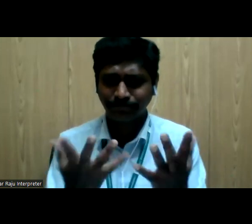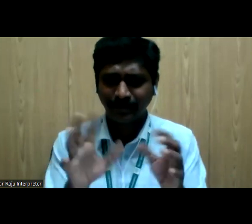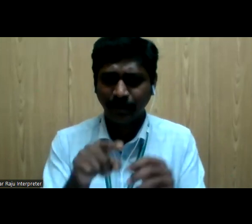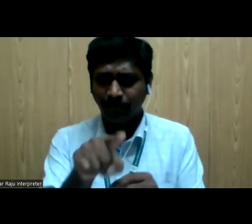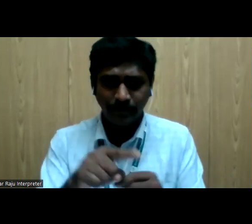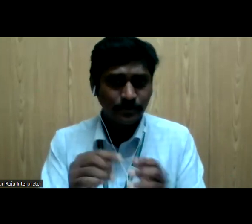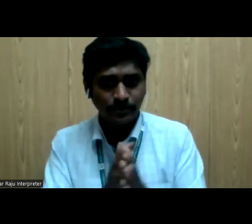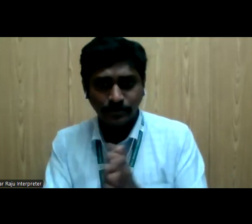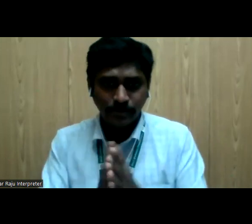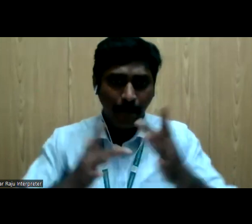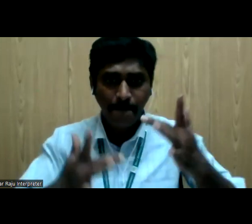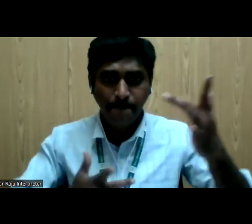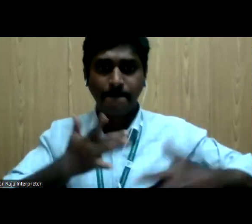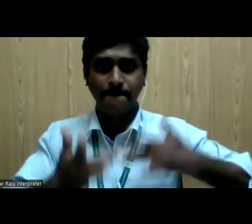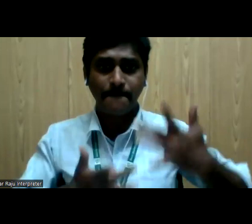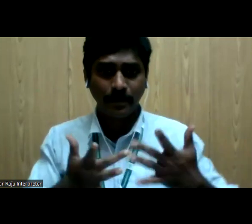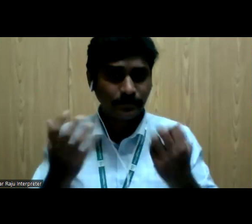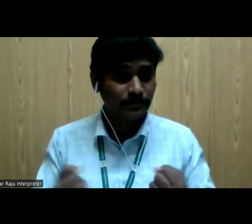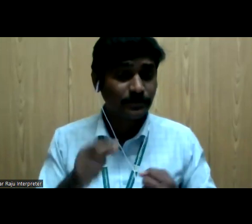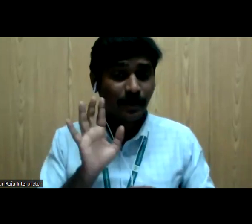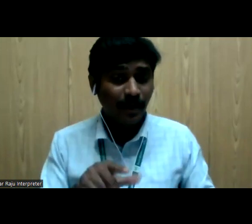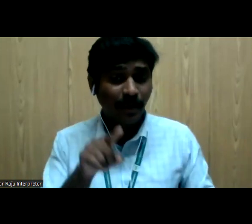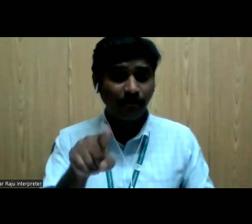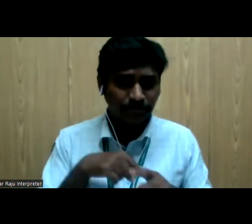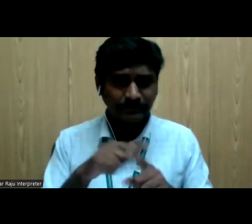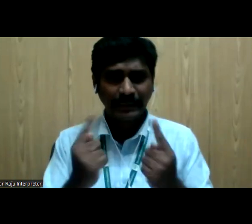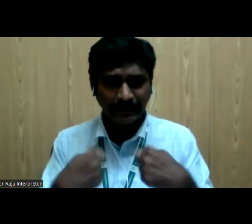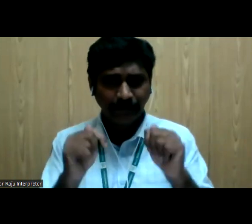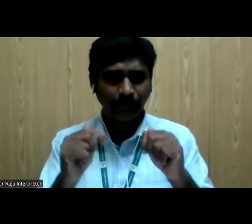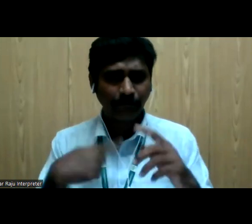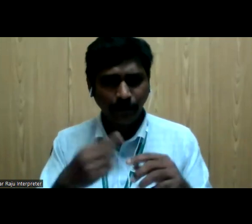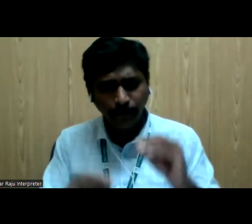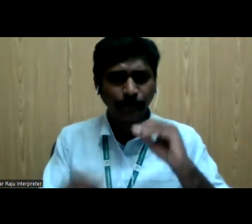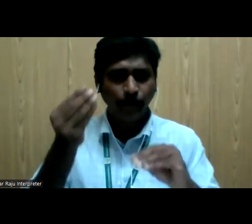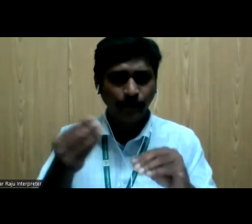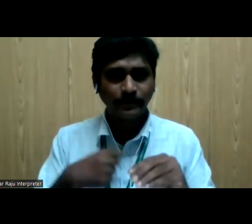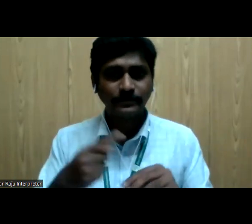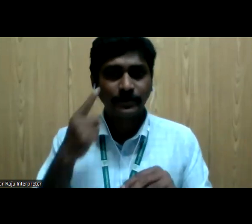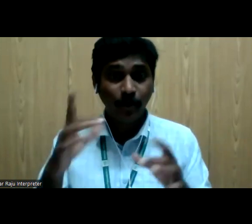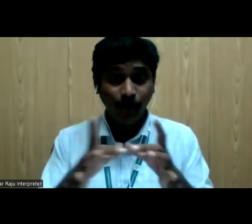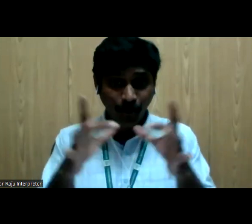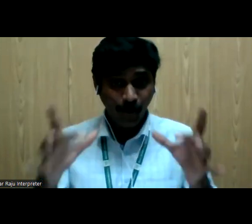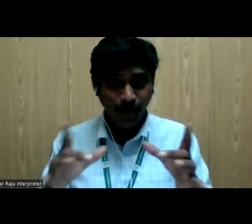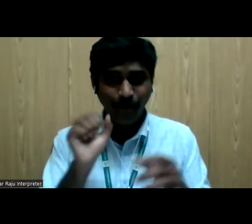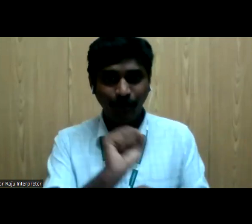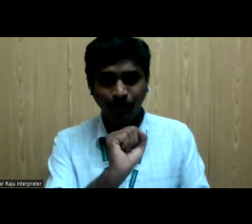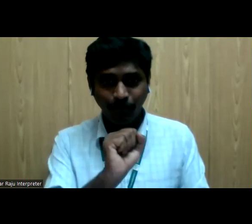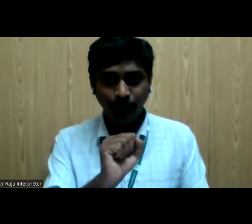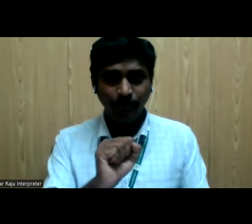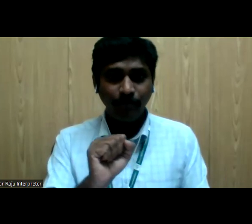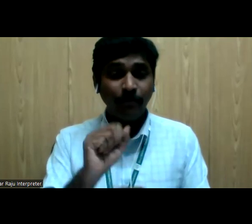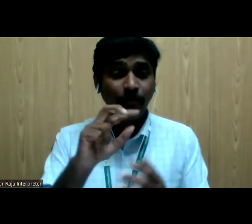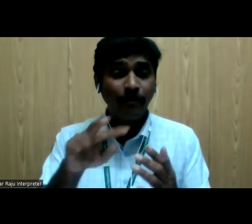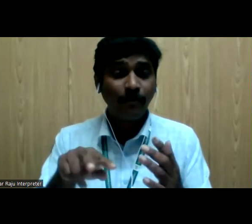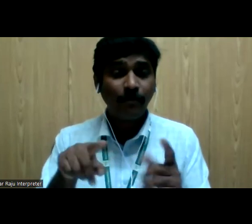passion, who work with a great deal of dedication. And we're trying to see where we as a corporate foundation can really add